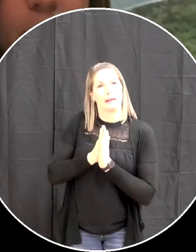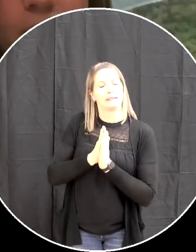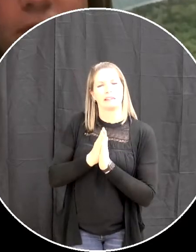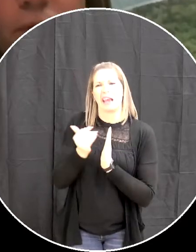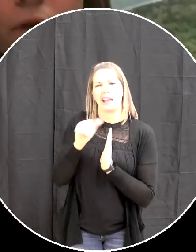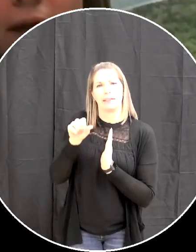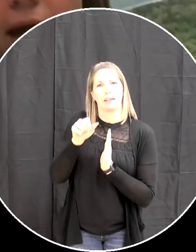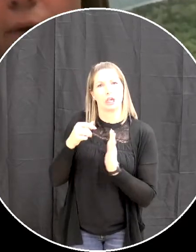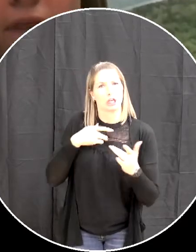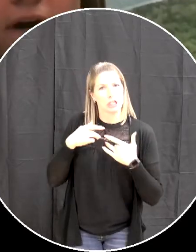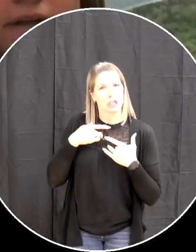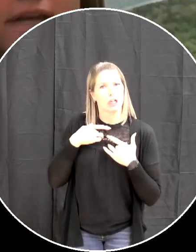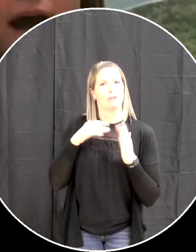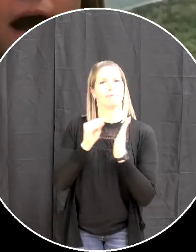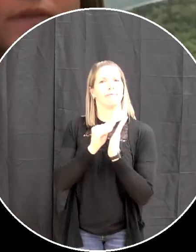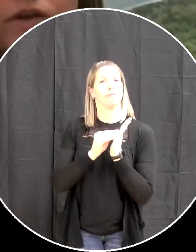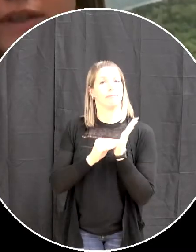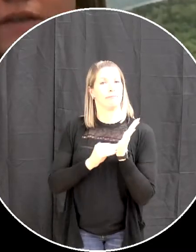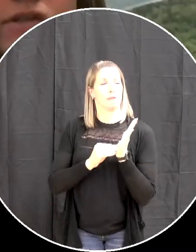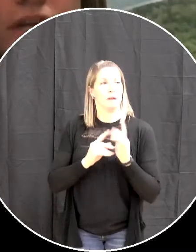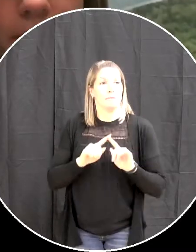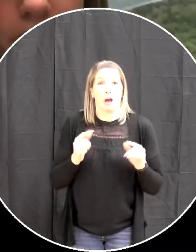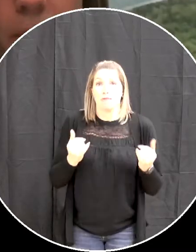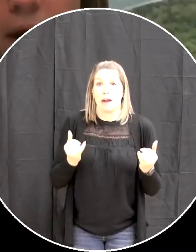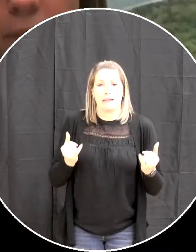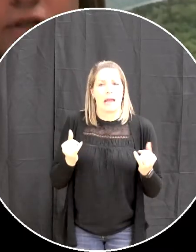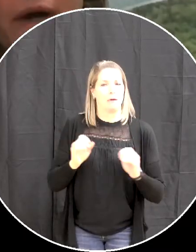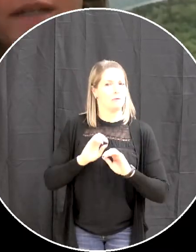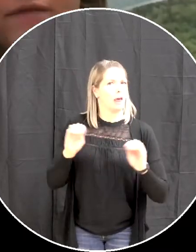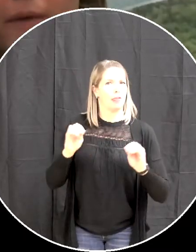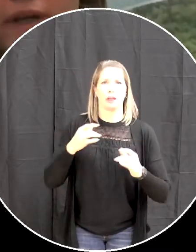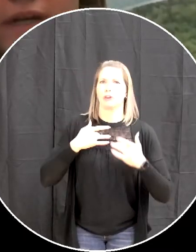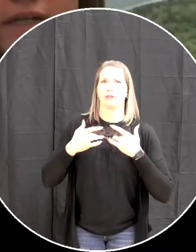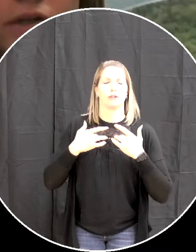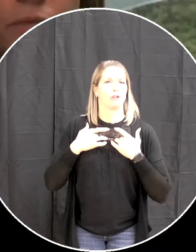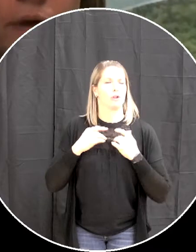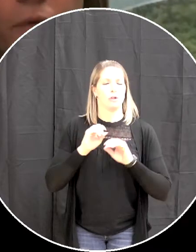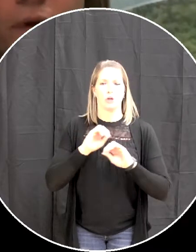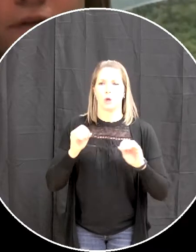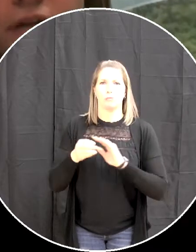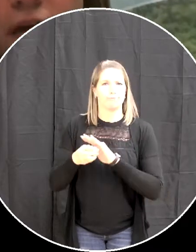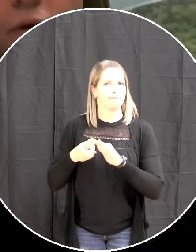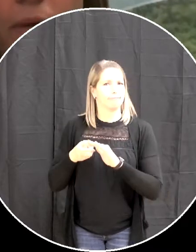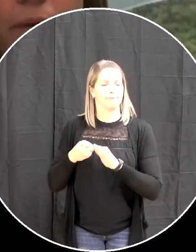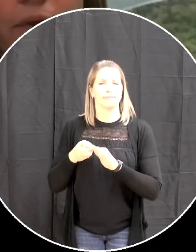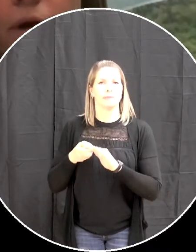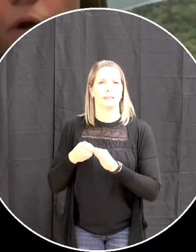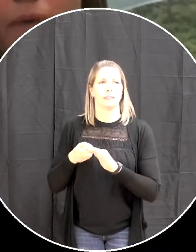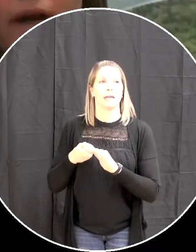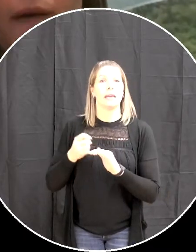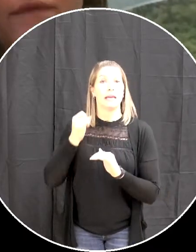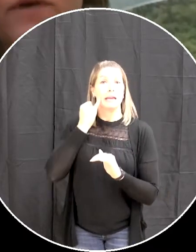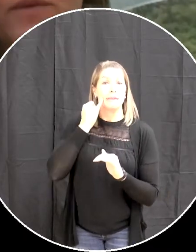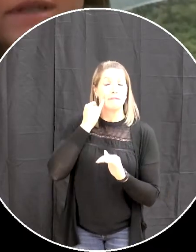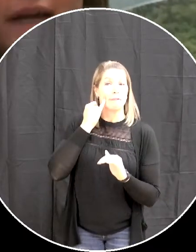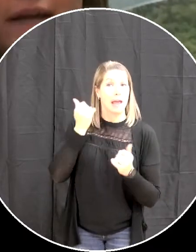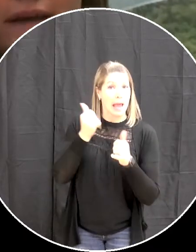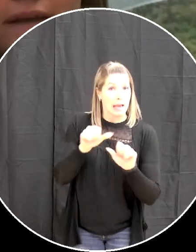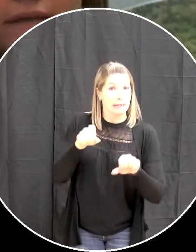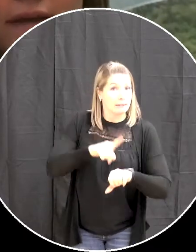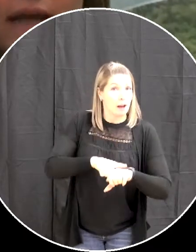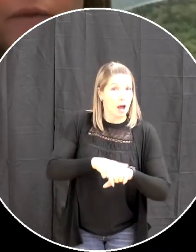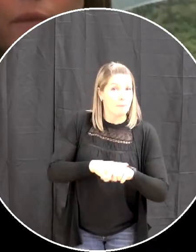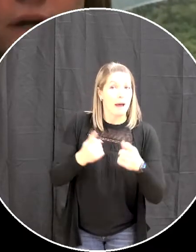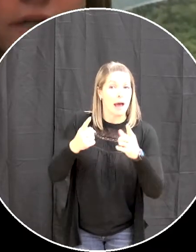bring forth right now with us. Certainly there's nothing from our perspective that we need to bring forth to you, but we would open it up if there was